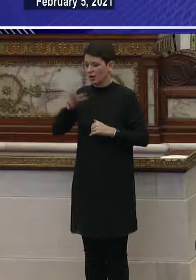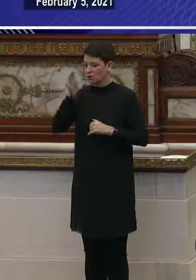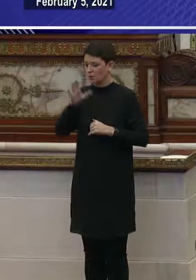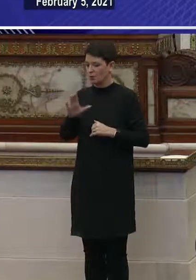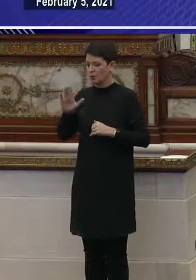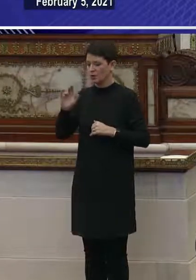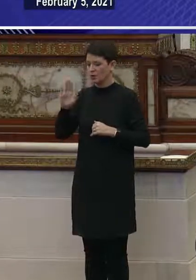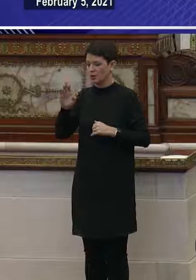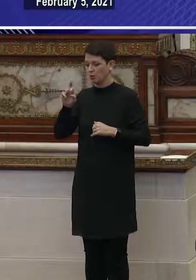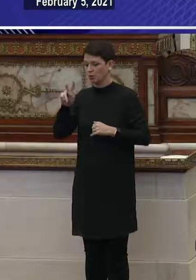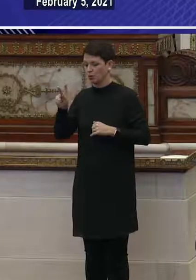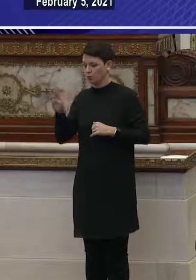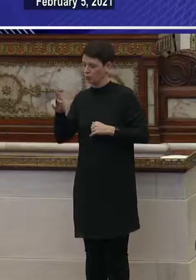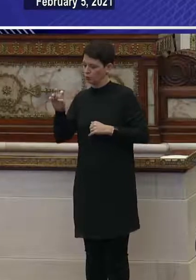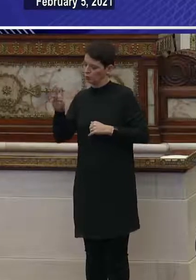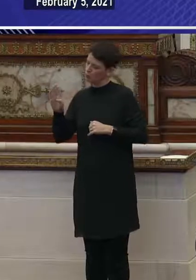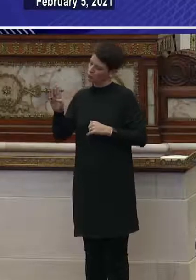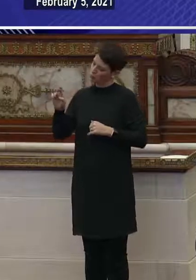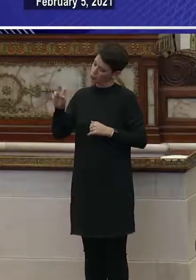Brooks.